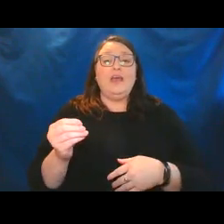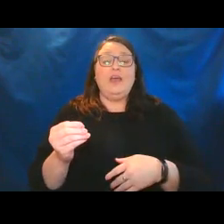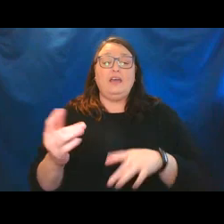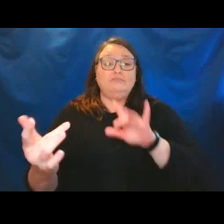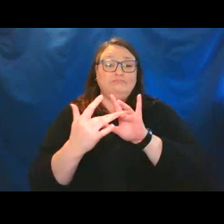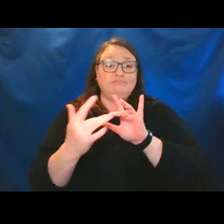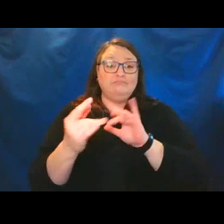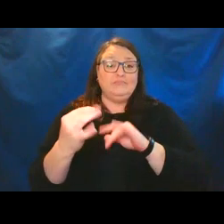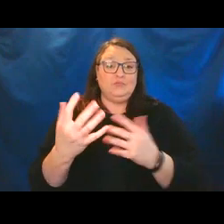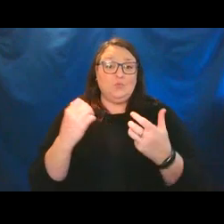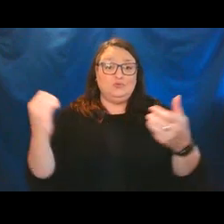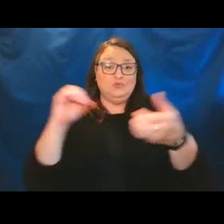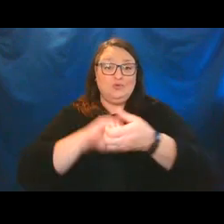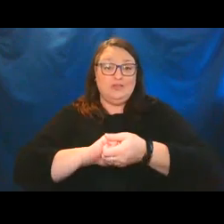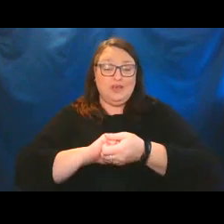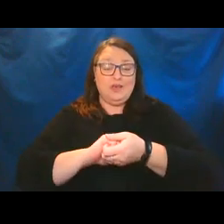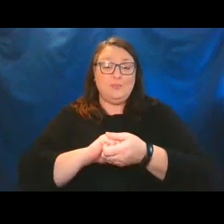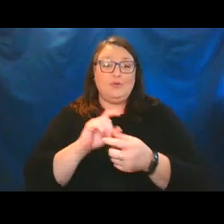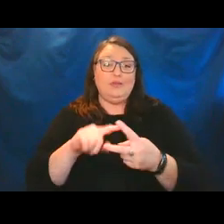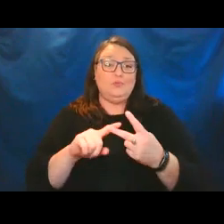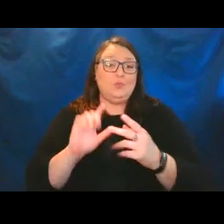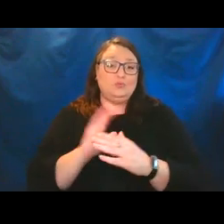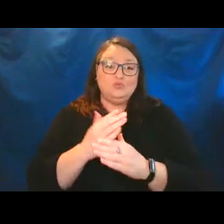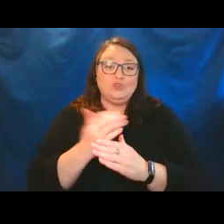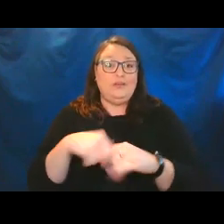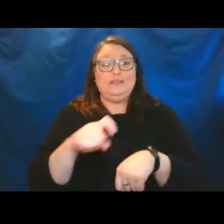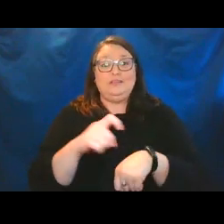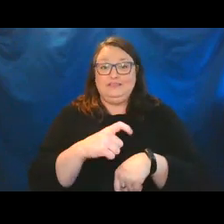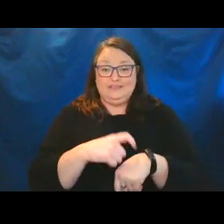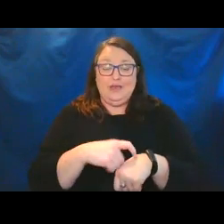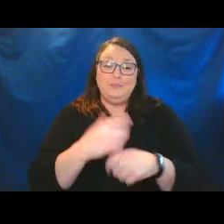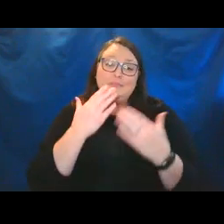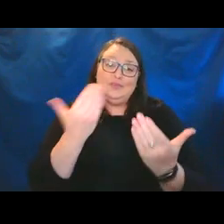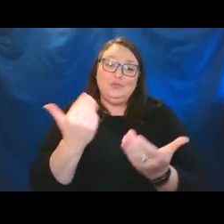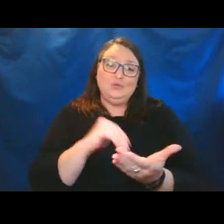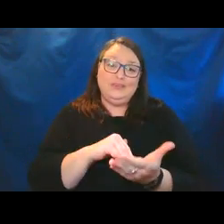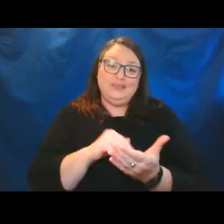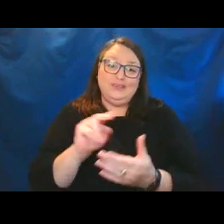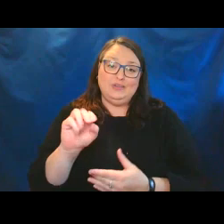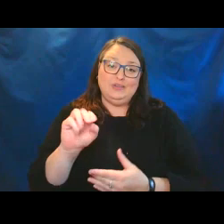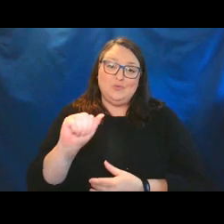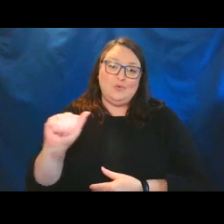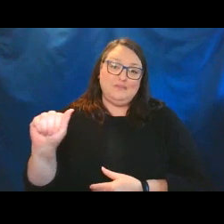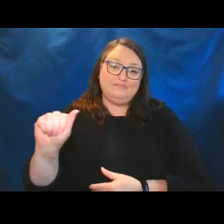you want to collaborate or share at any time. And thank you again, Noah.